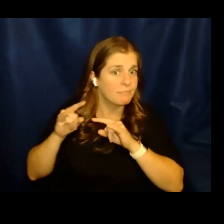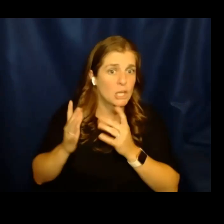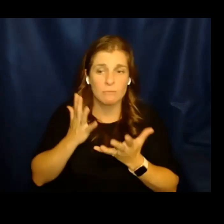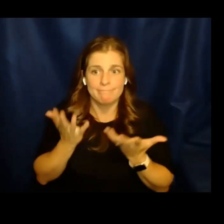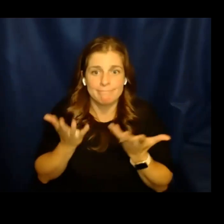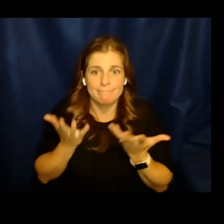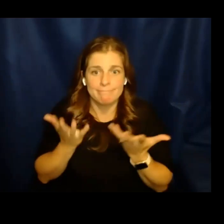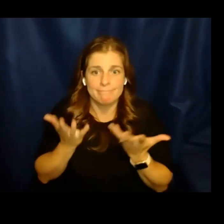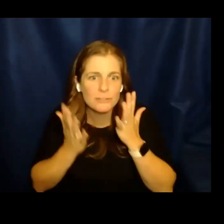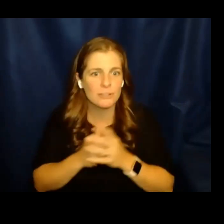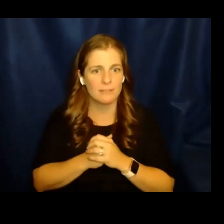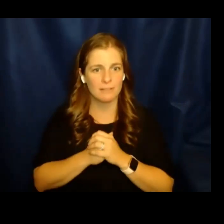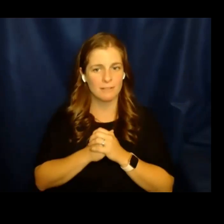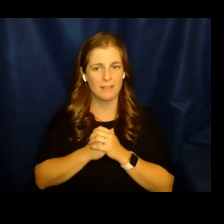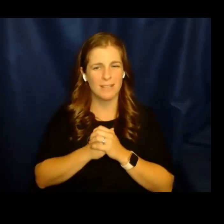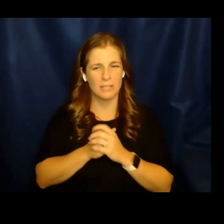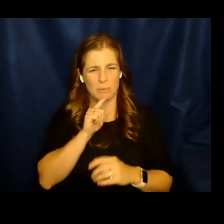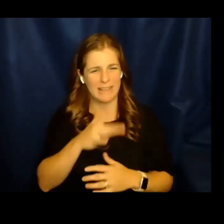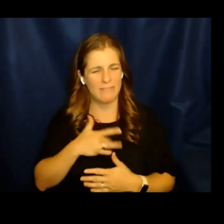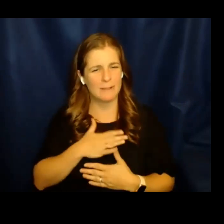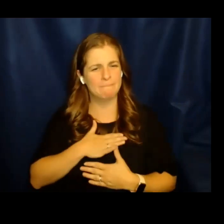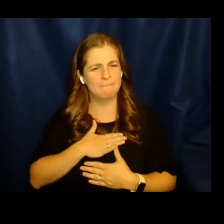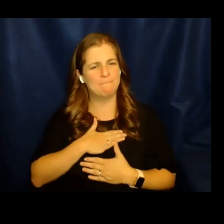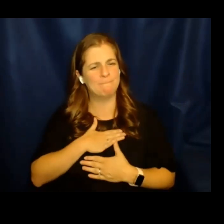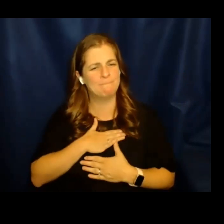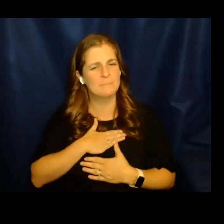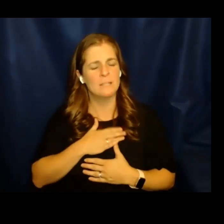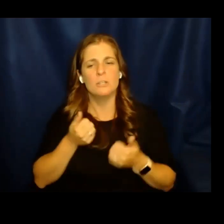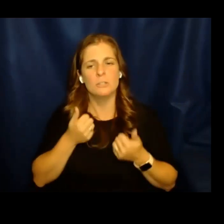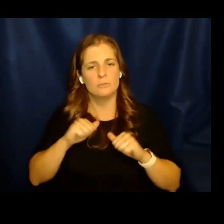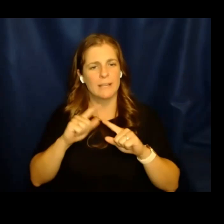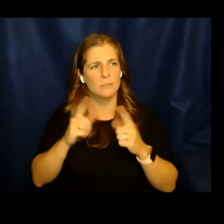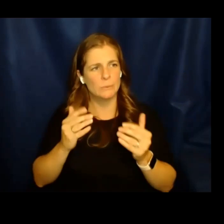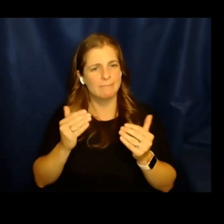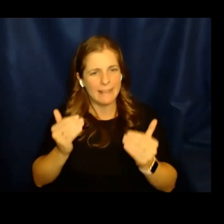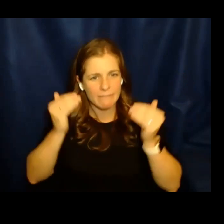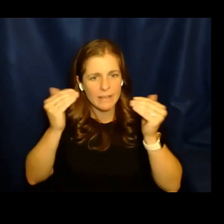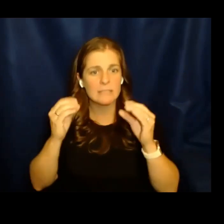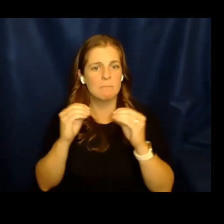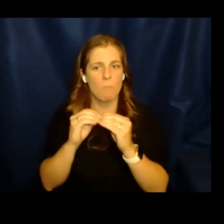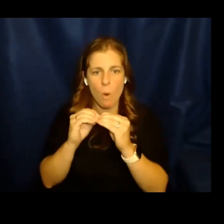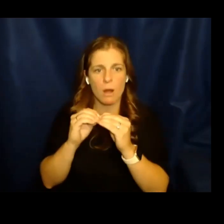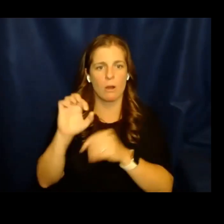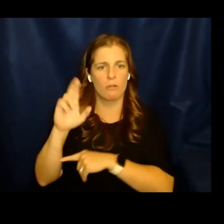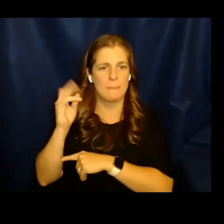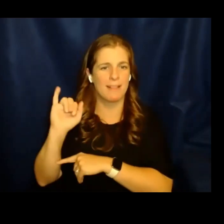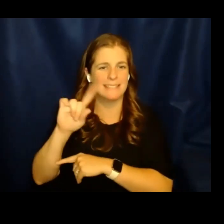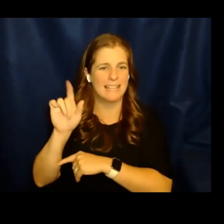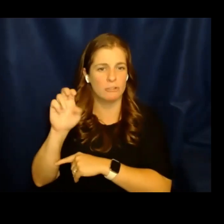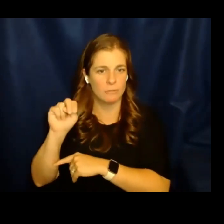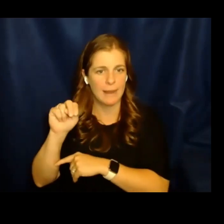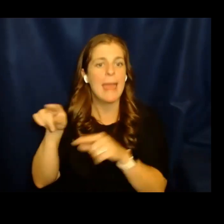profound discomfort in sort of trying to advance more criminalization as a solution. And that only grew